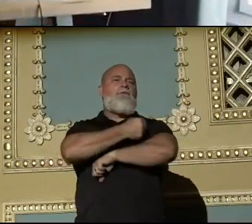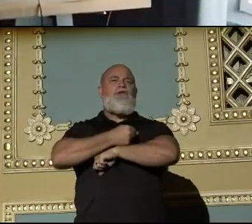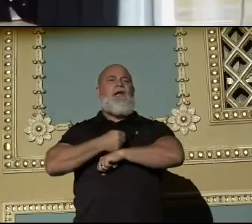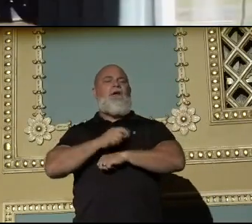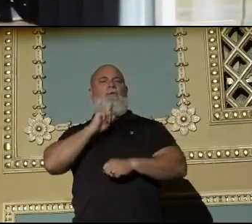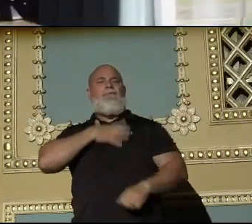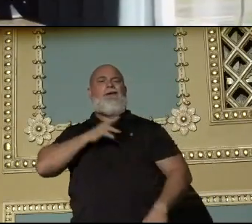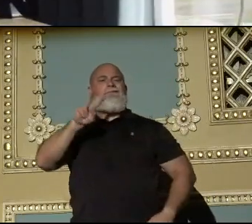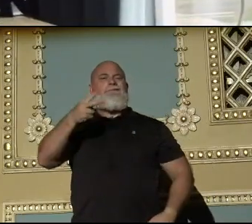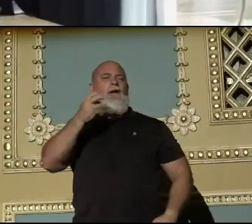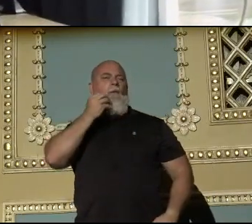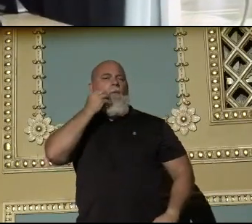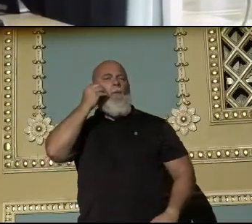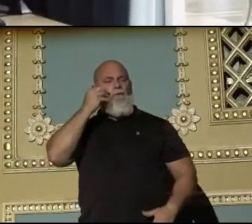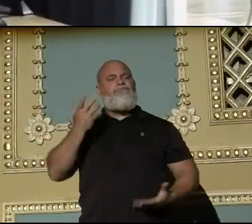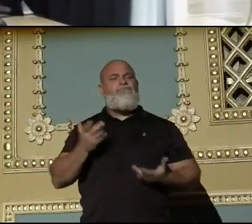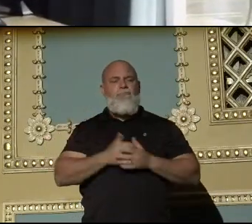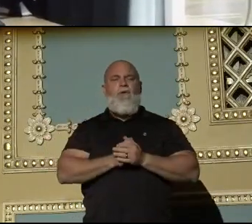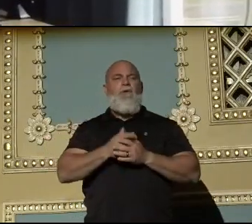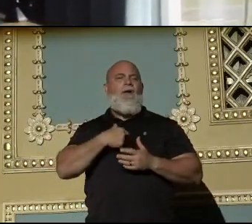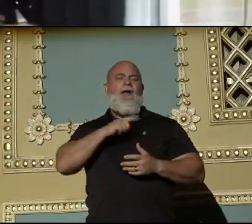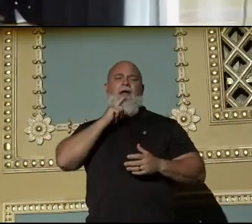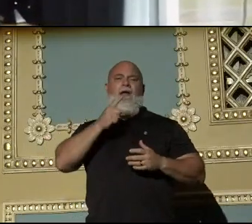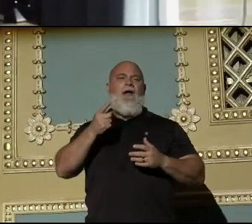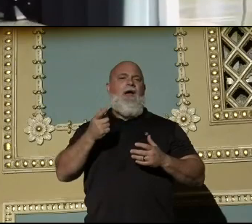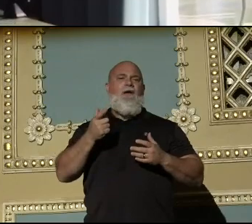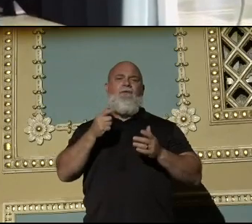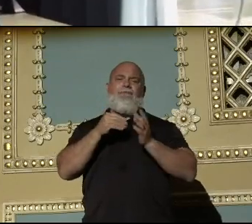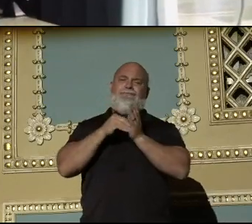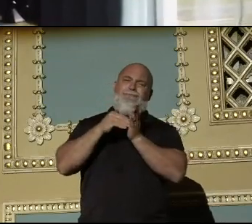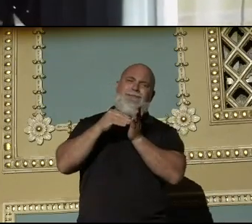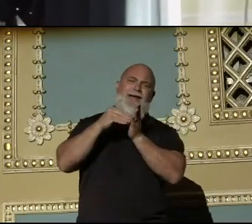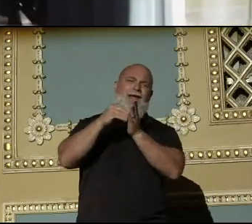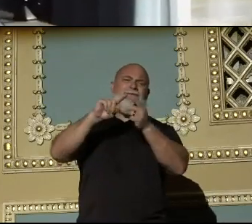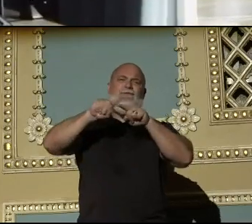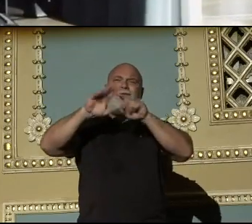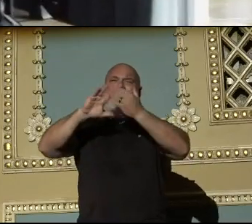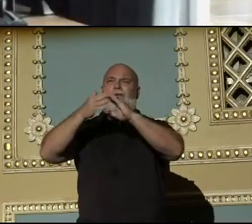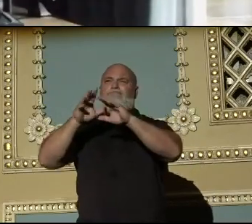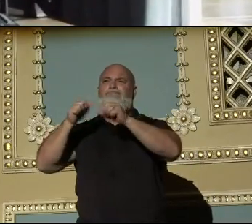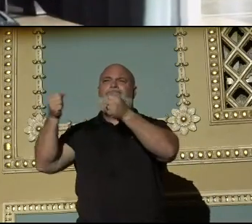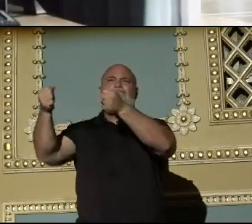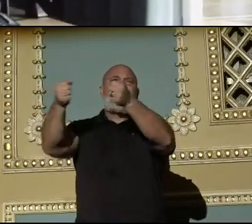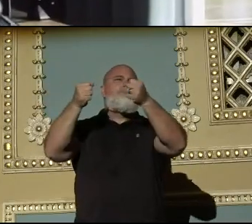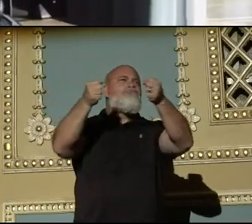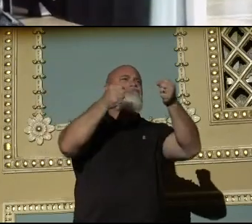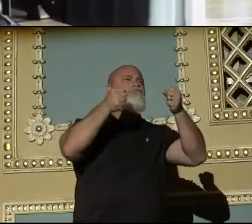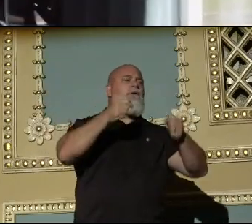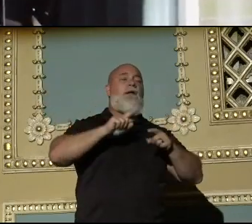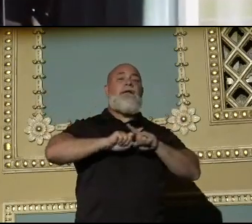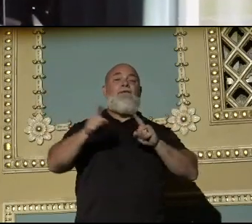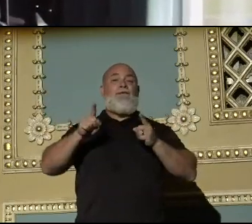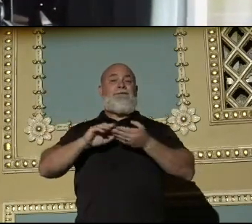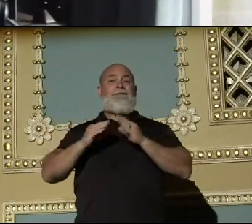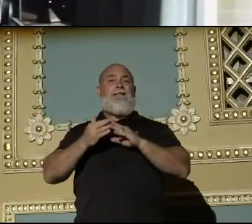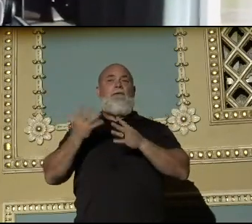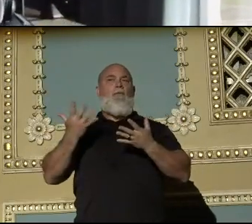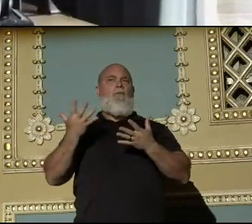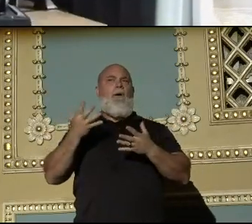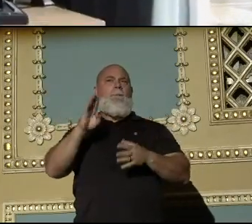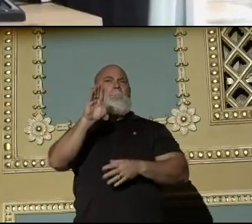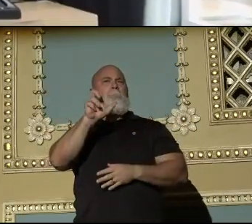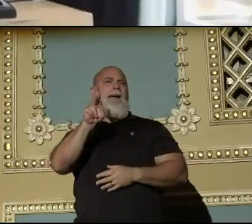home. We have driven into 1,000 towns, and the difference between every city to me, the backbone of every